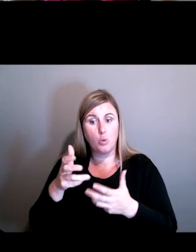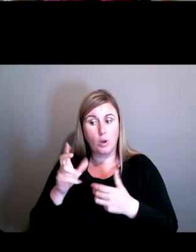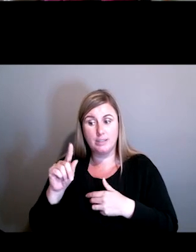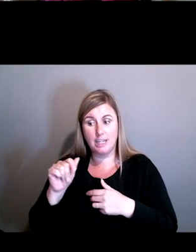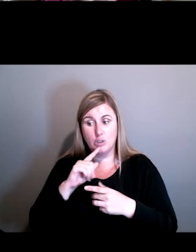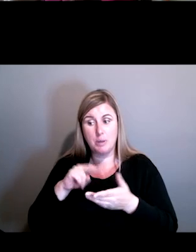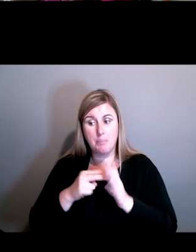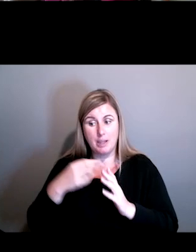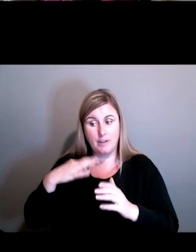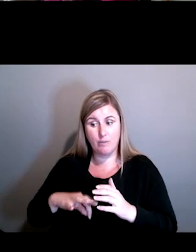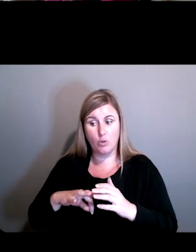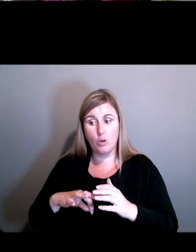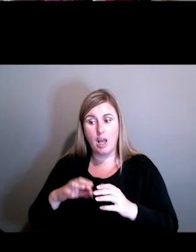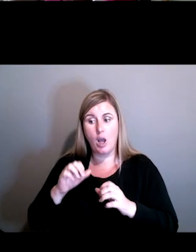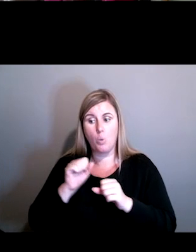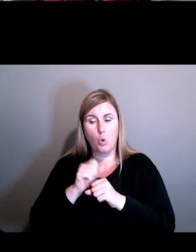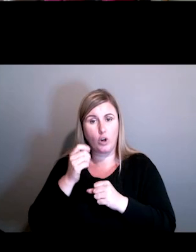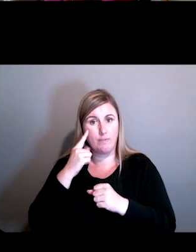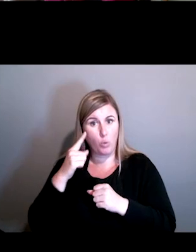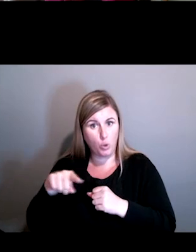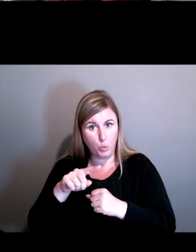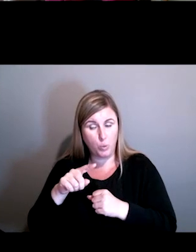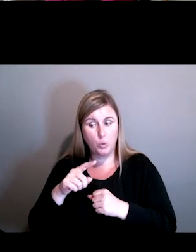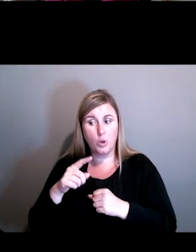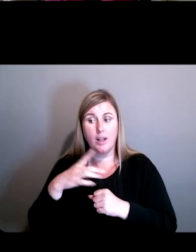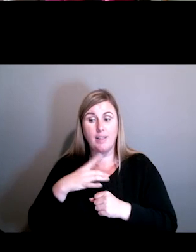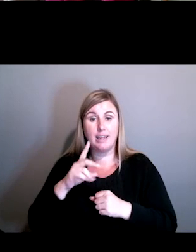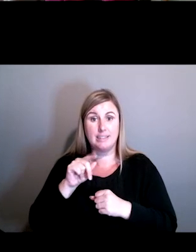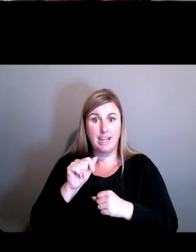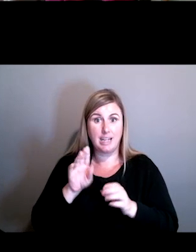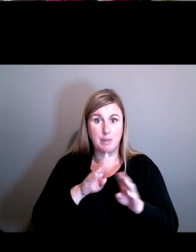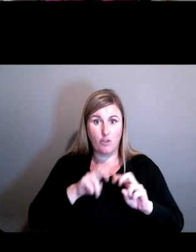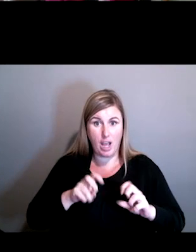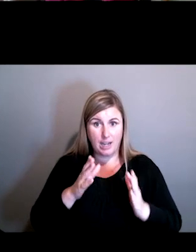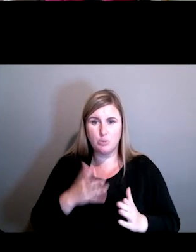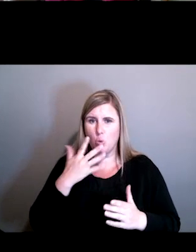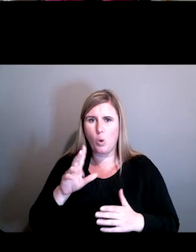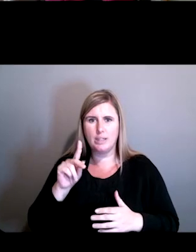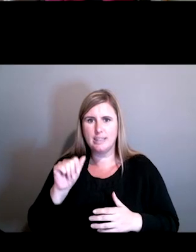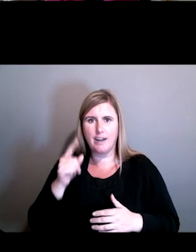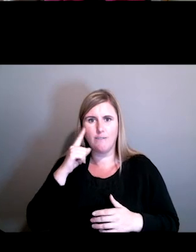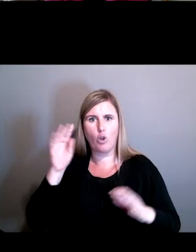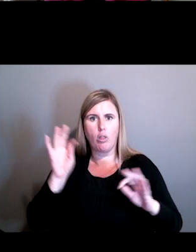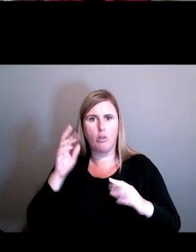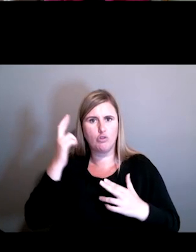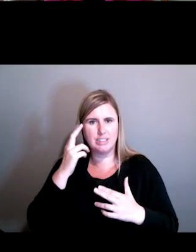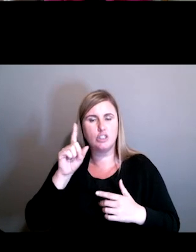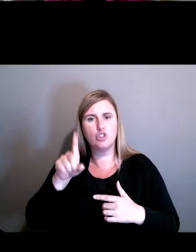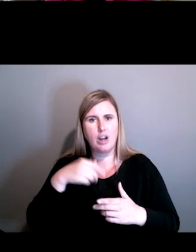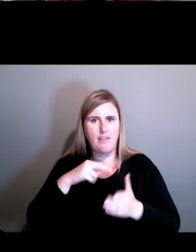for you. We love data as behavior analysts, but we don't want you to take data just for the heck of it. It must be meaningful.